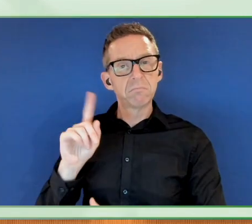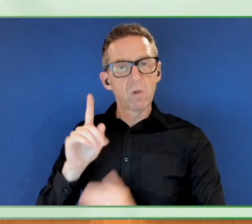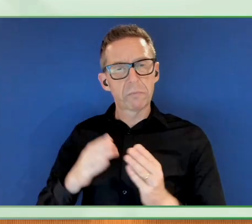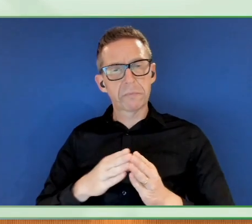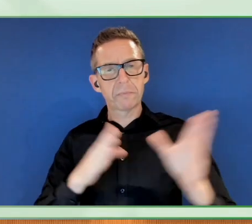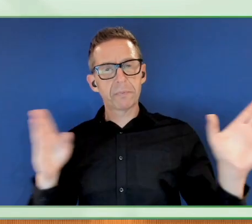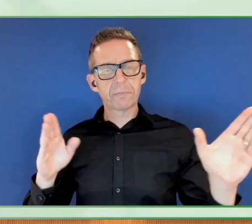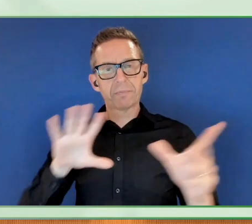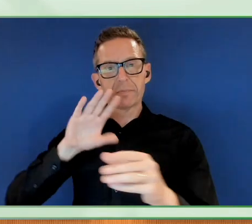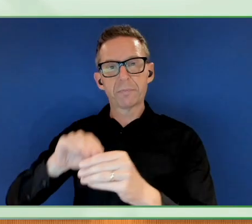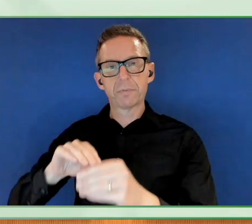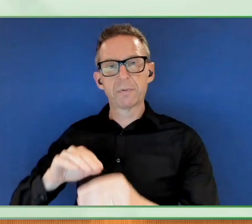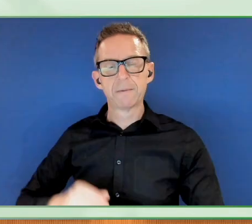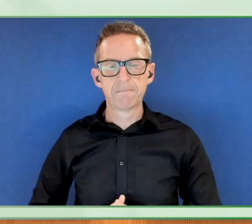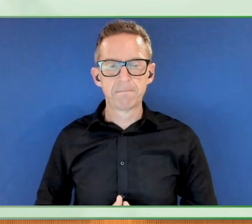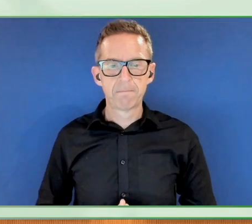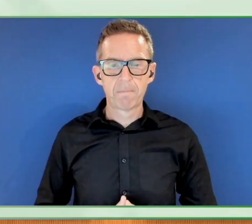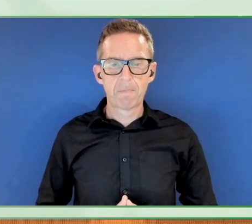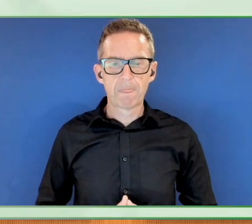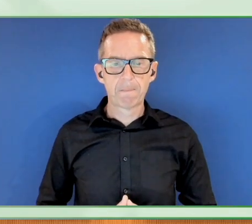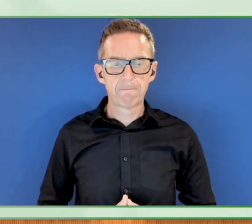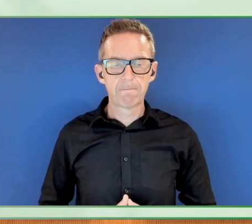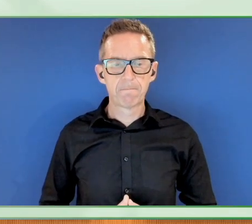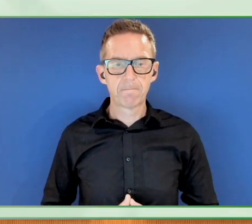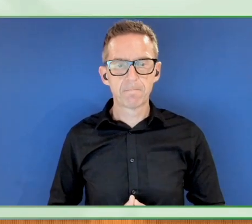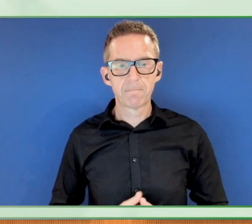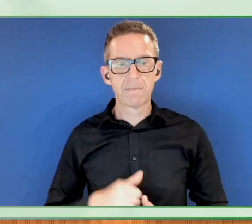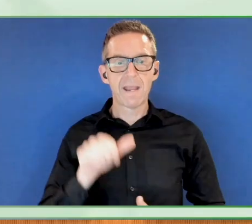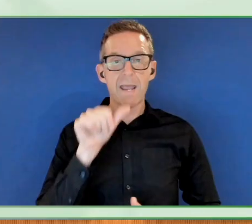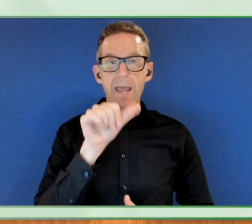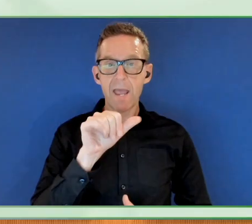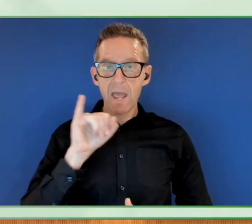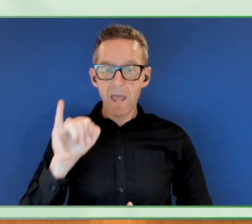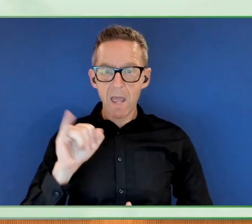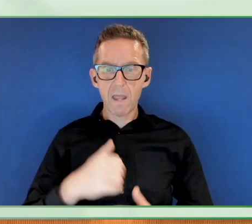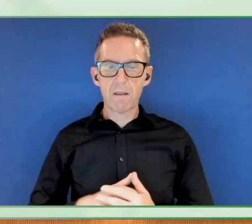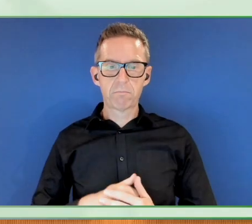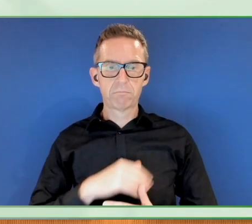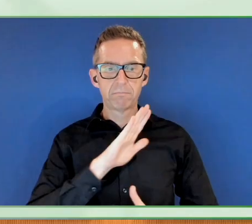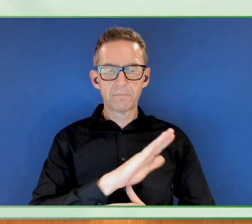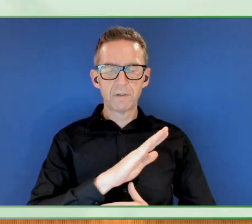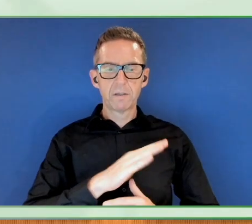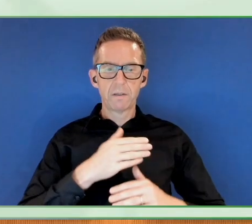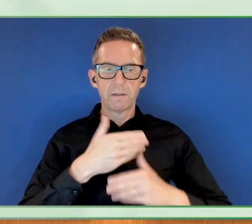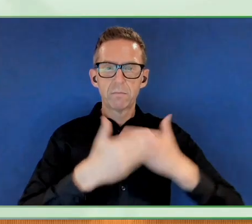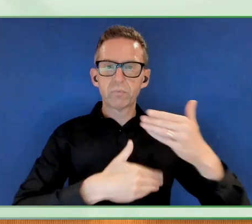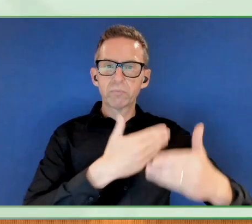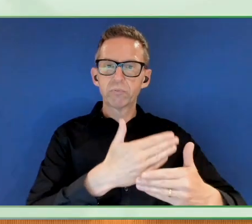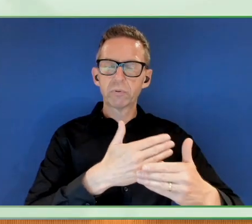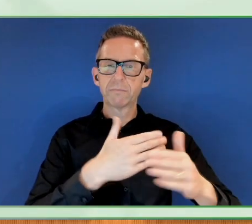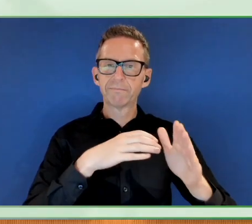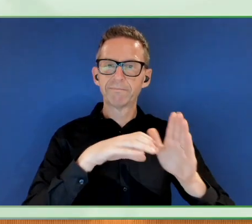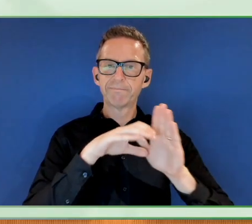engine optimization and AI goes hand in hand with the universal design, and this is